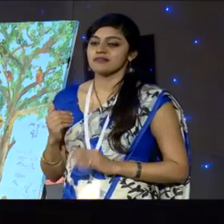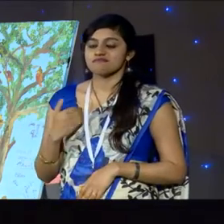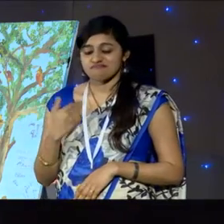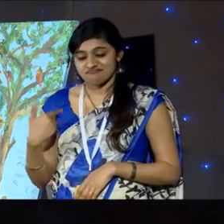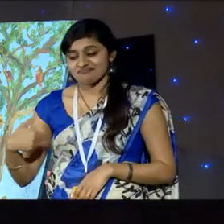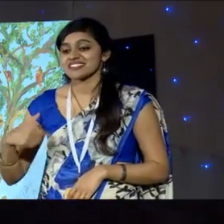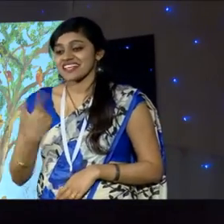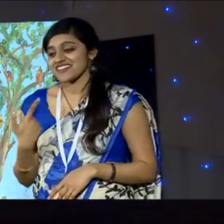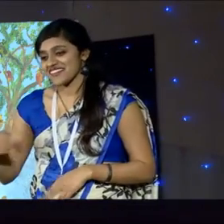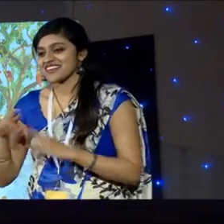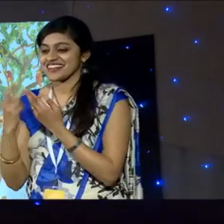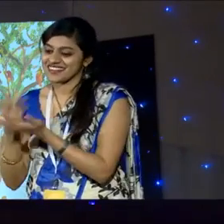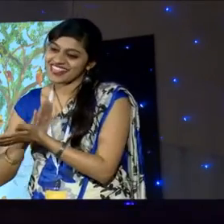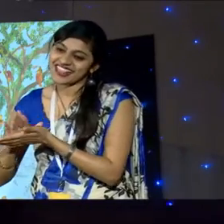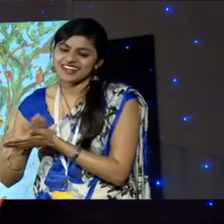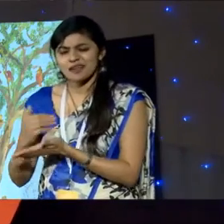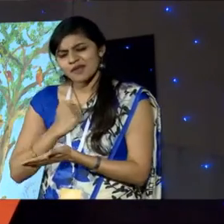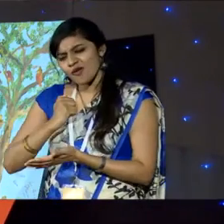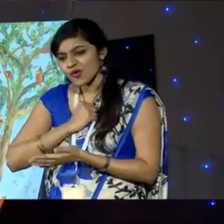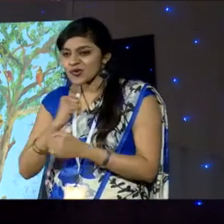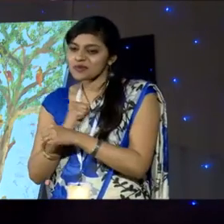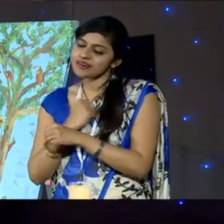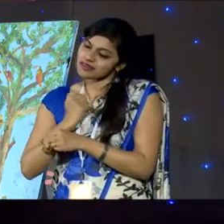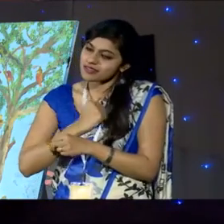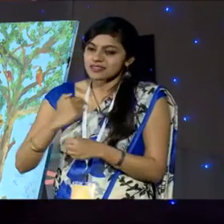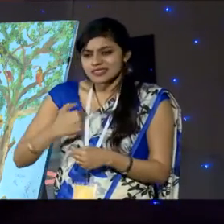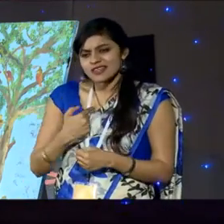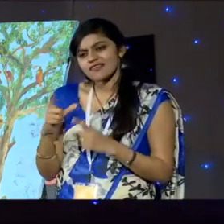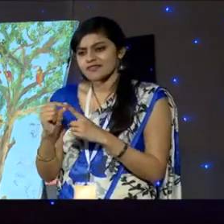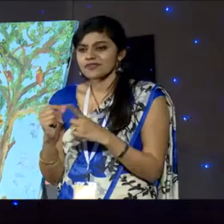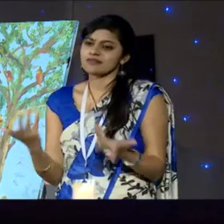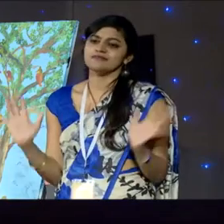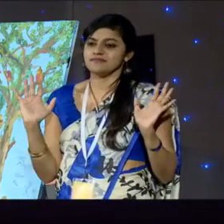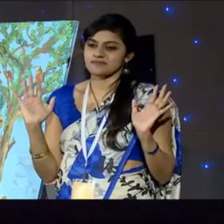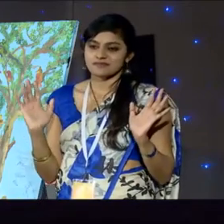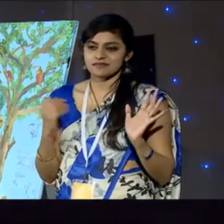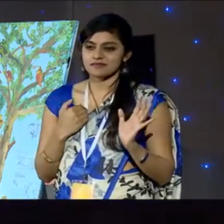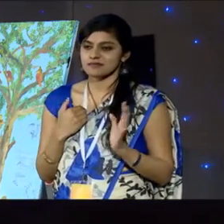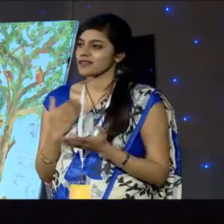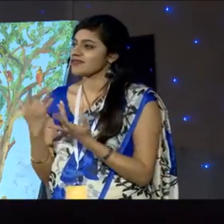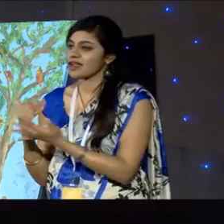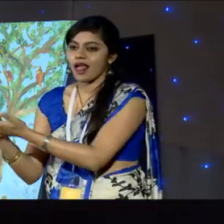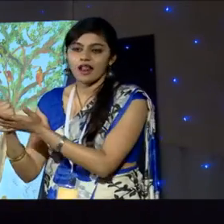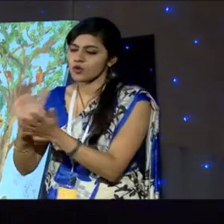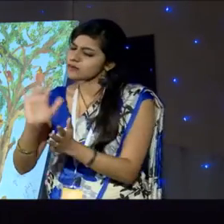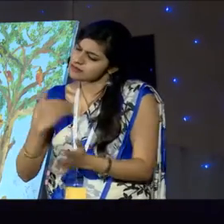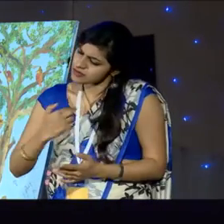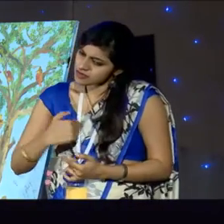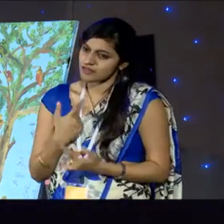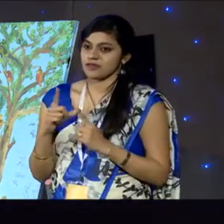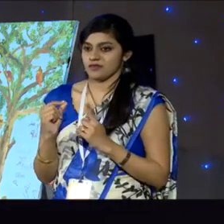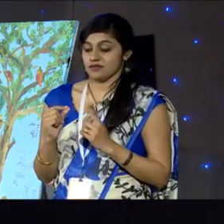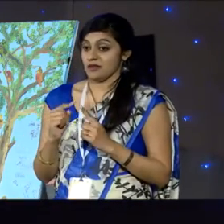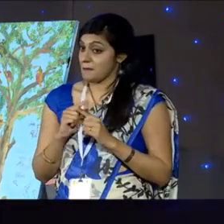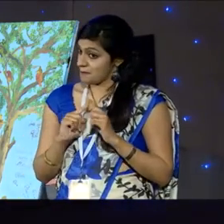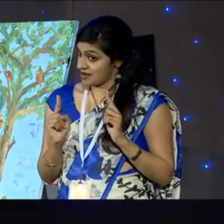do all my work, you know. All my general day-to-day work was done by myself. So however, when I go out, whenever